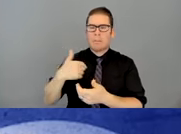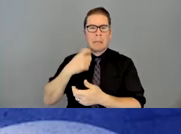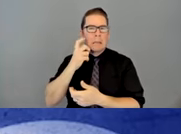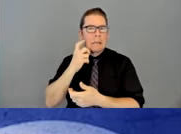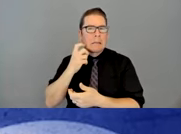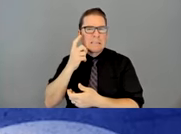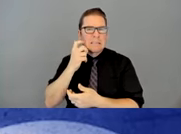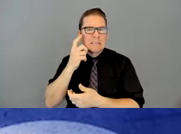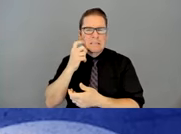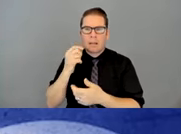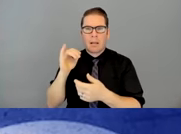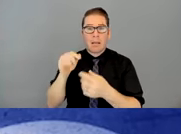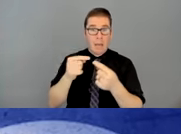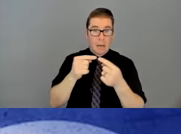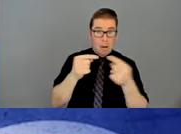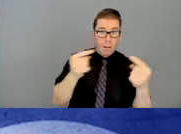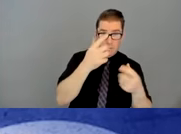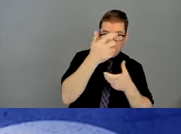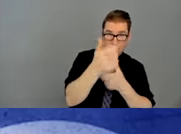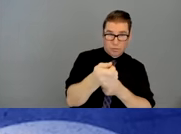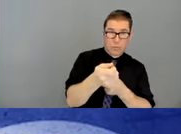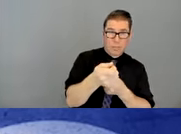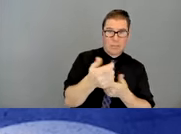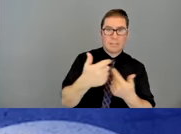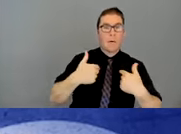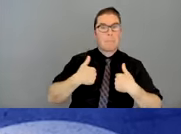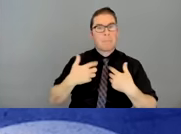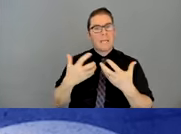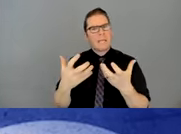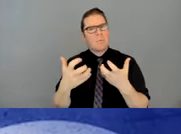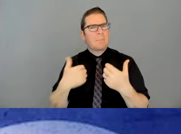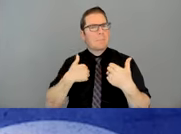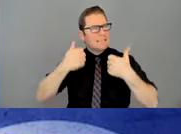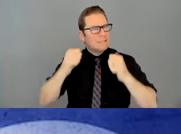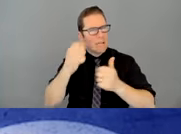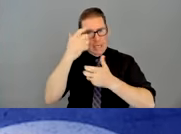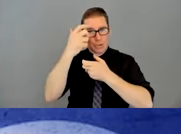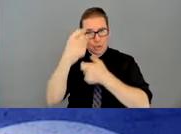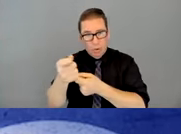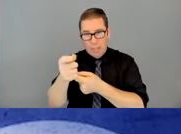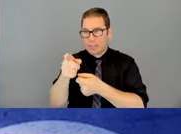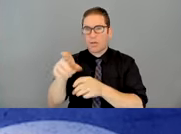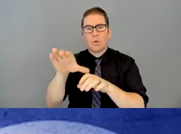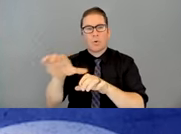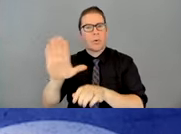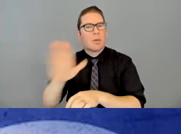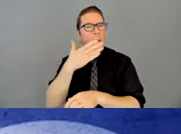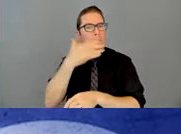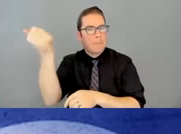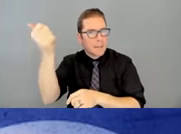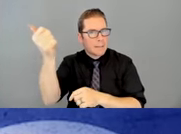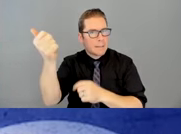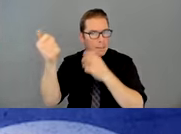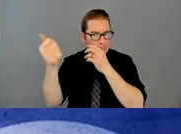And I strive to trust that my students are doing the best they can and to